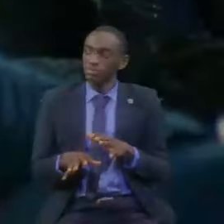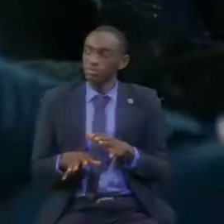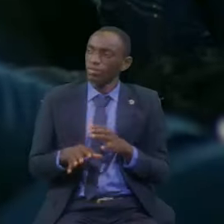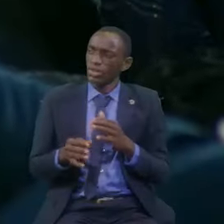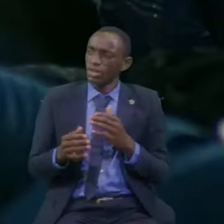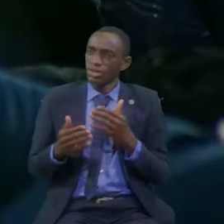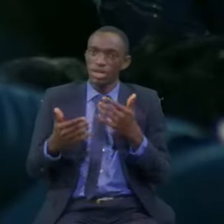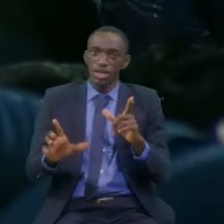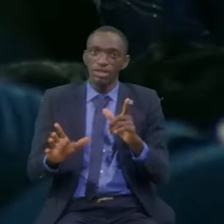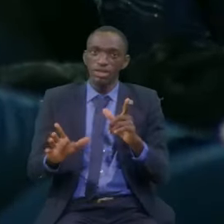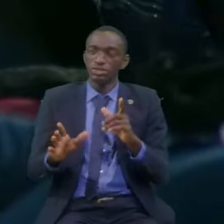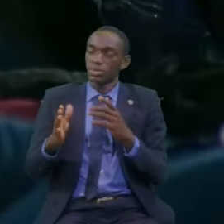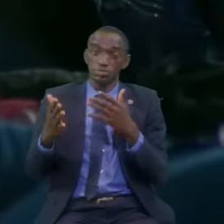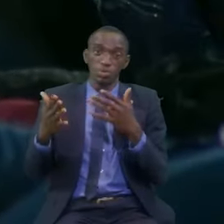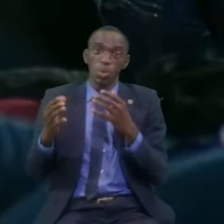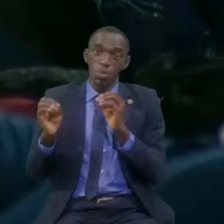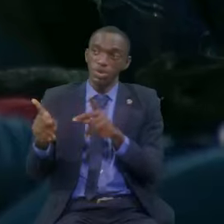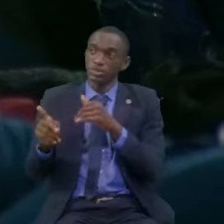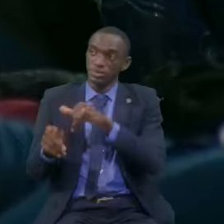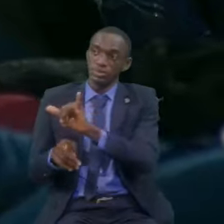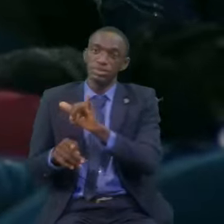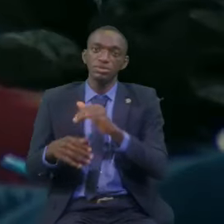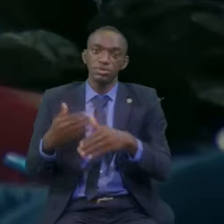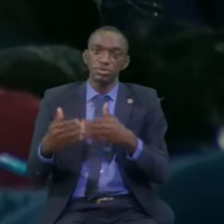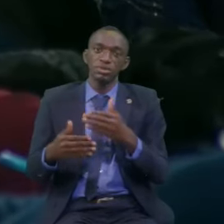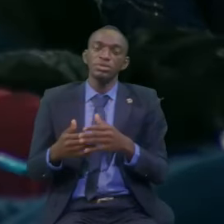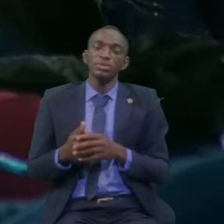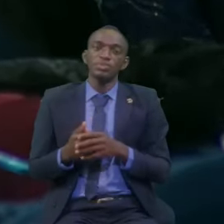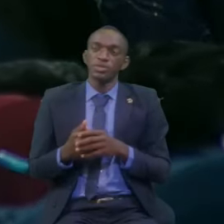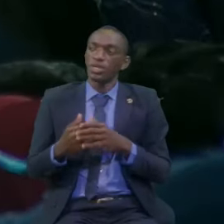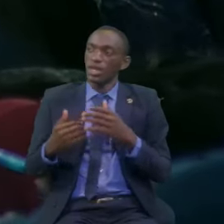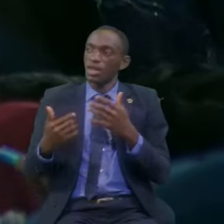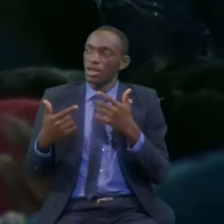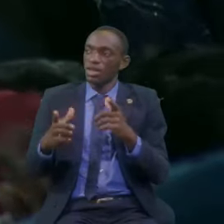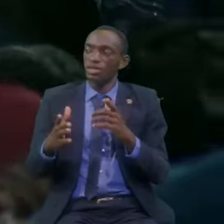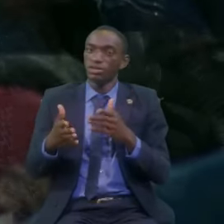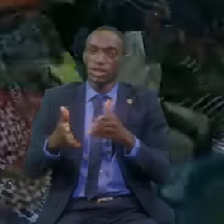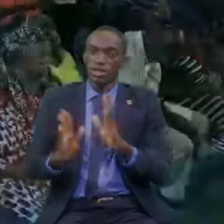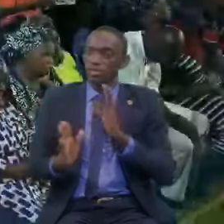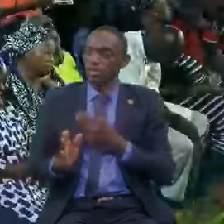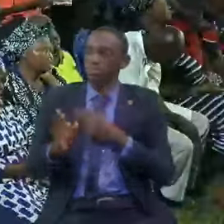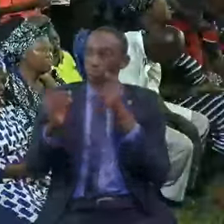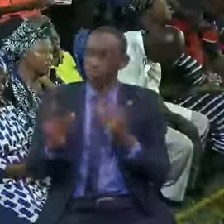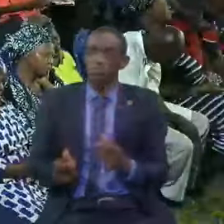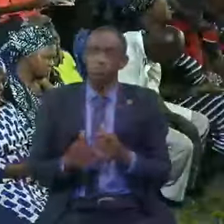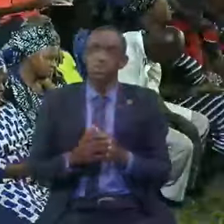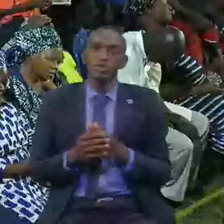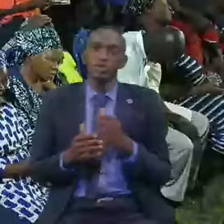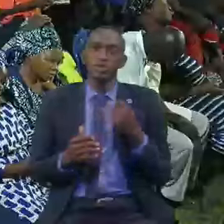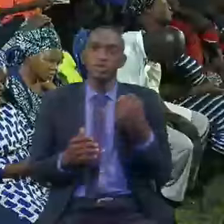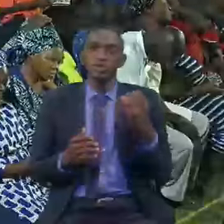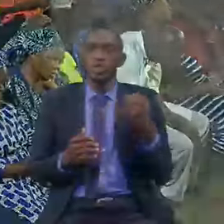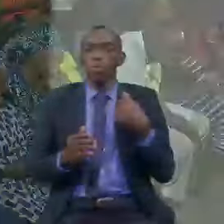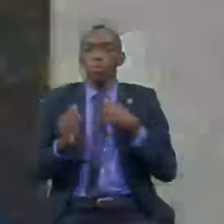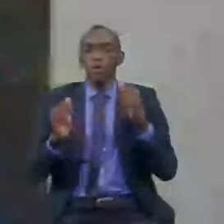Okay, you are still on, please. Let's be fast so that we can run up. Then at the back, to